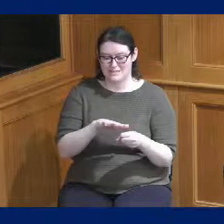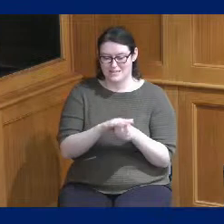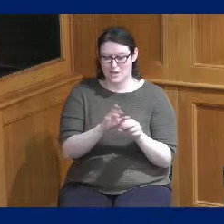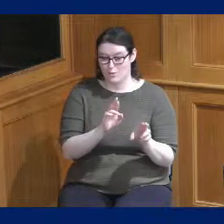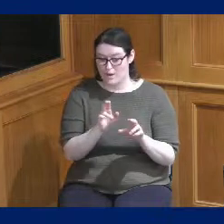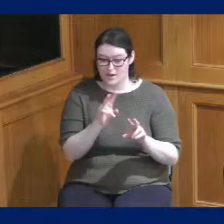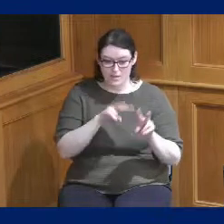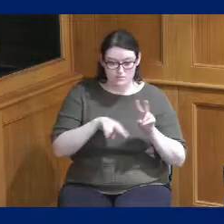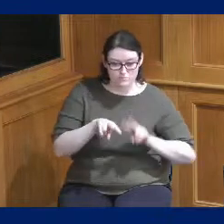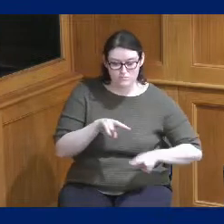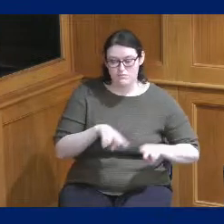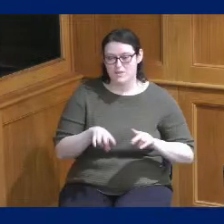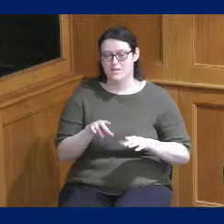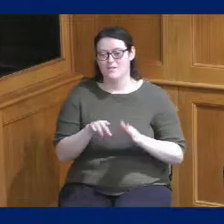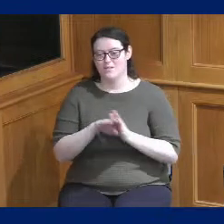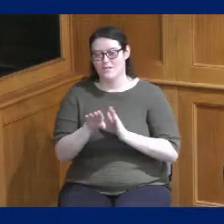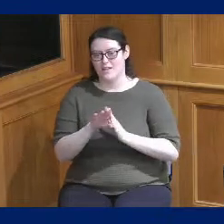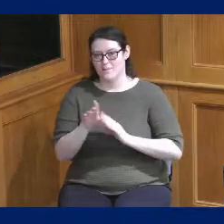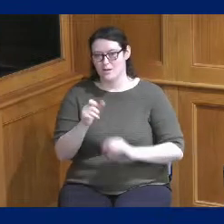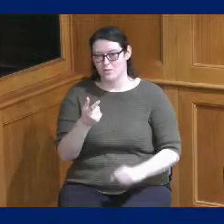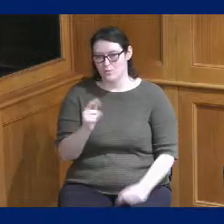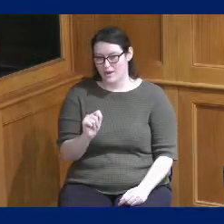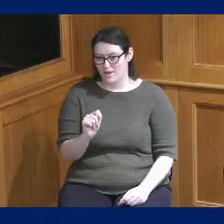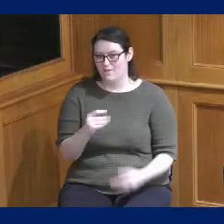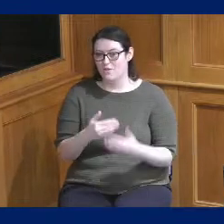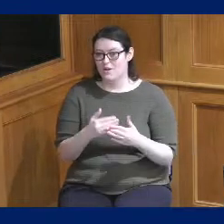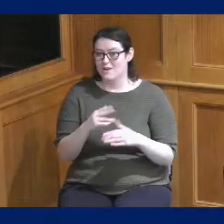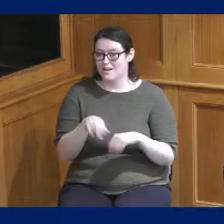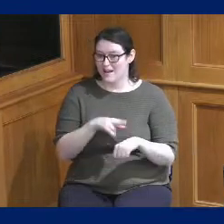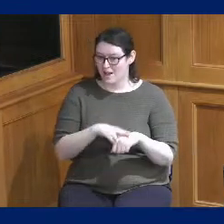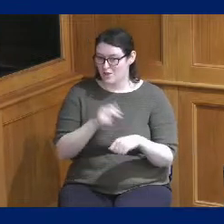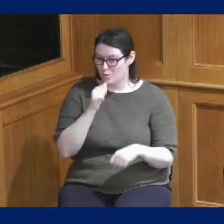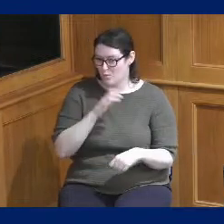development grant for a National Women's Soccer League